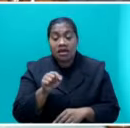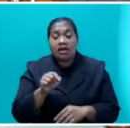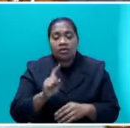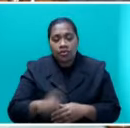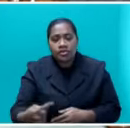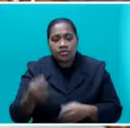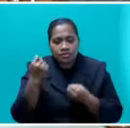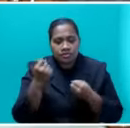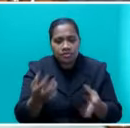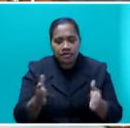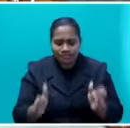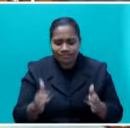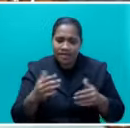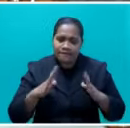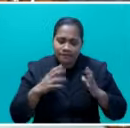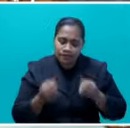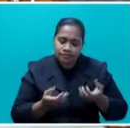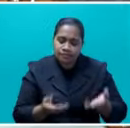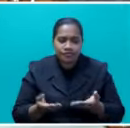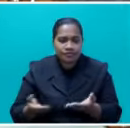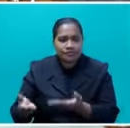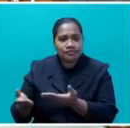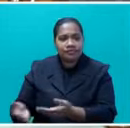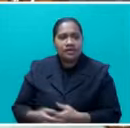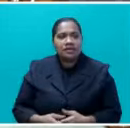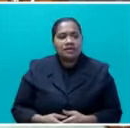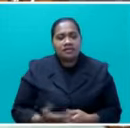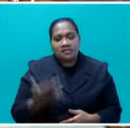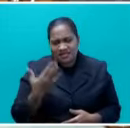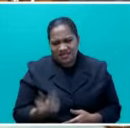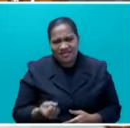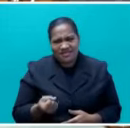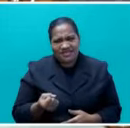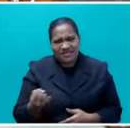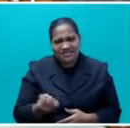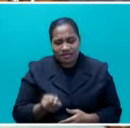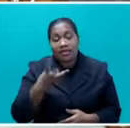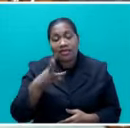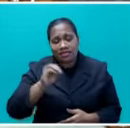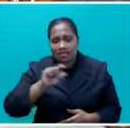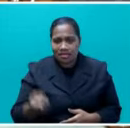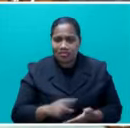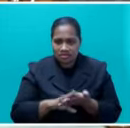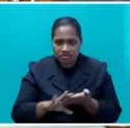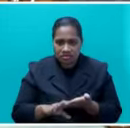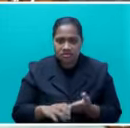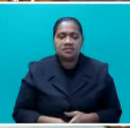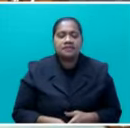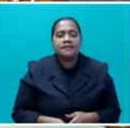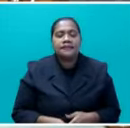set-top boxes to every household that has a combined annual income of up to $30,000 in UHF antennas at a subsidized